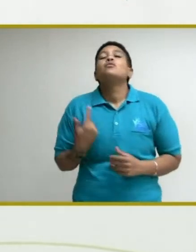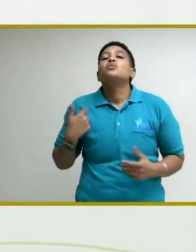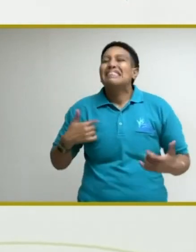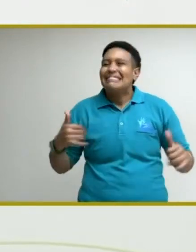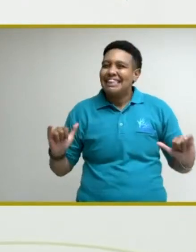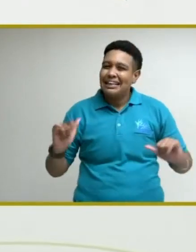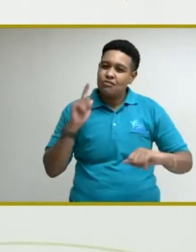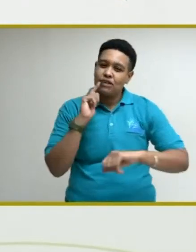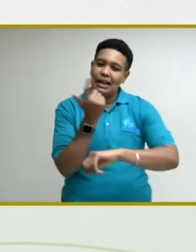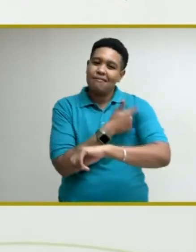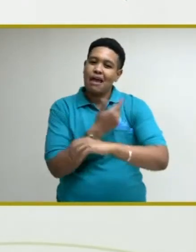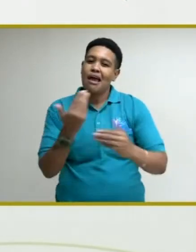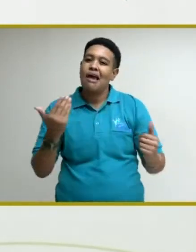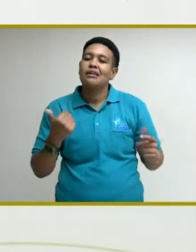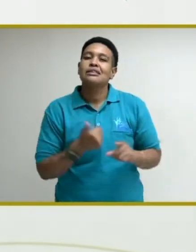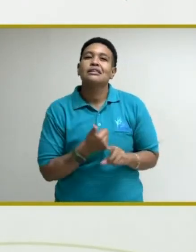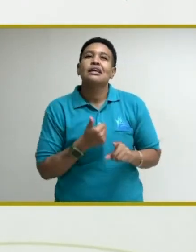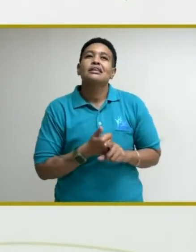still